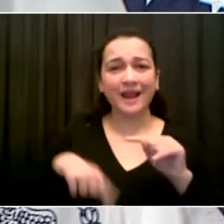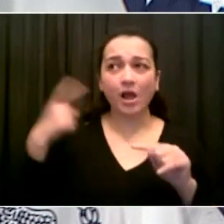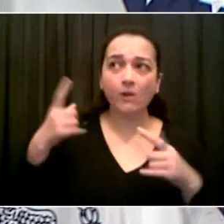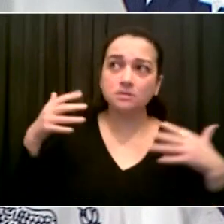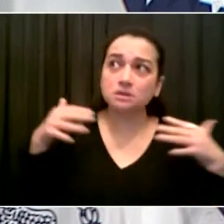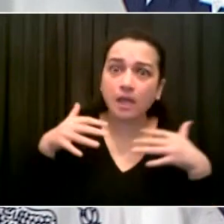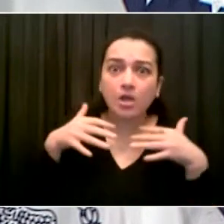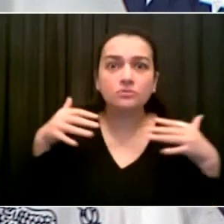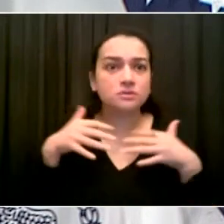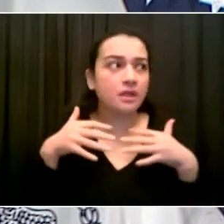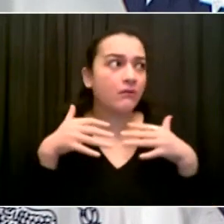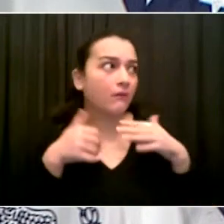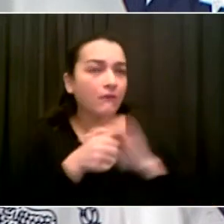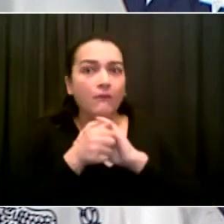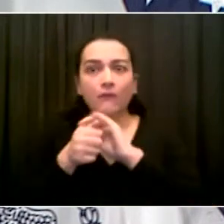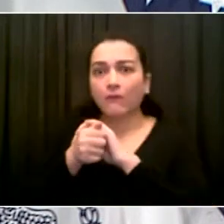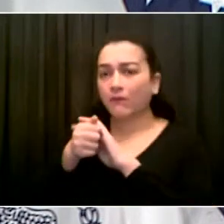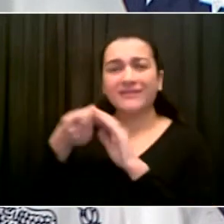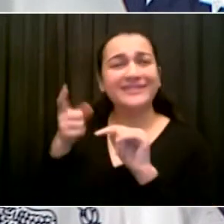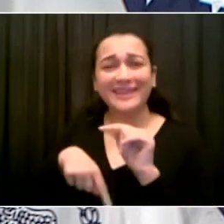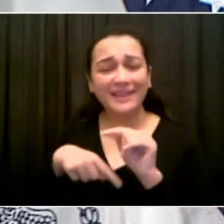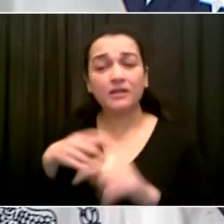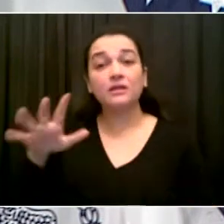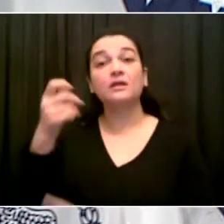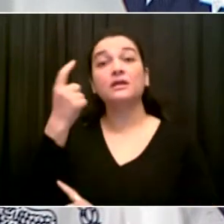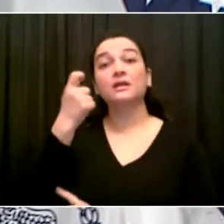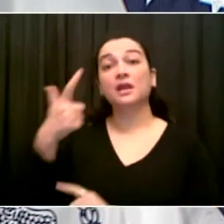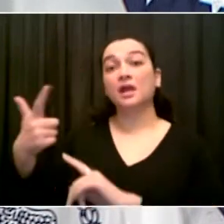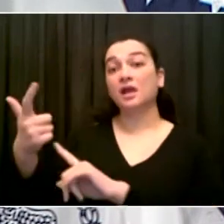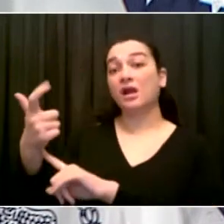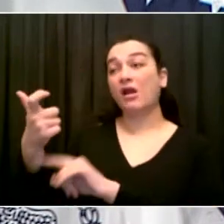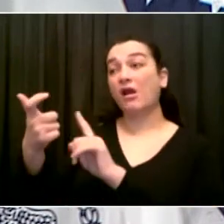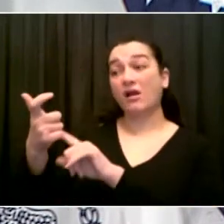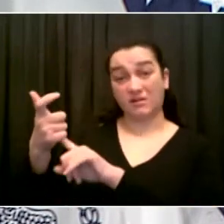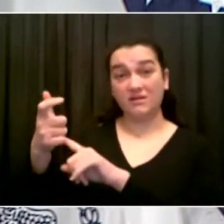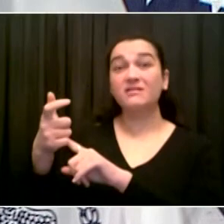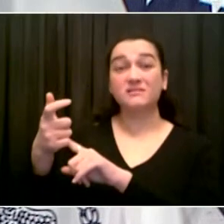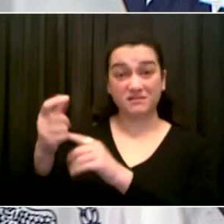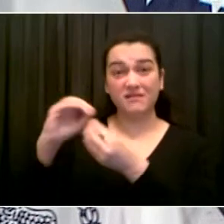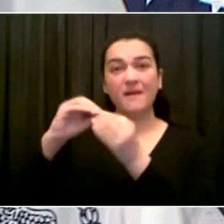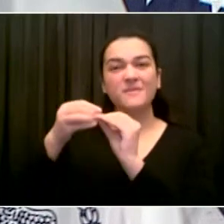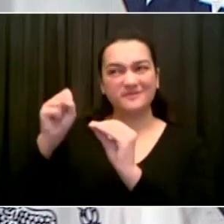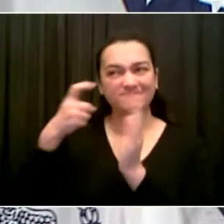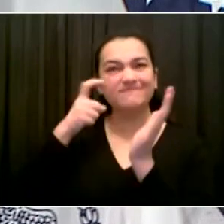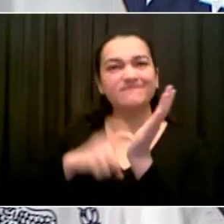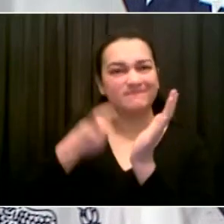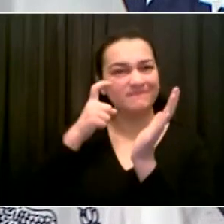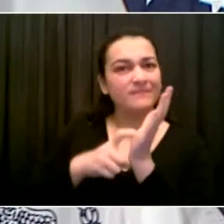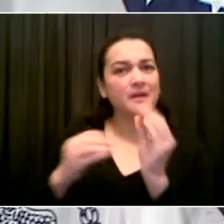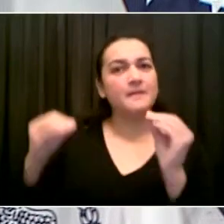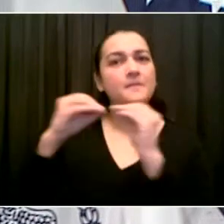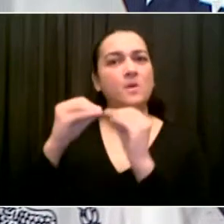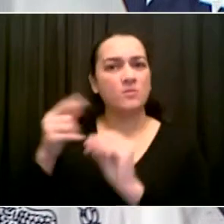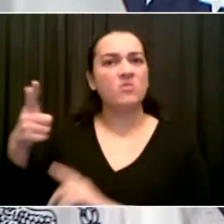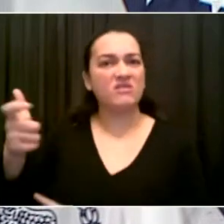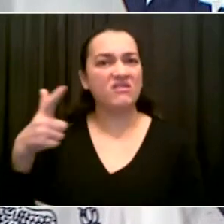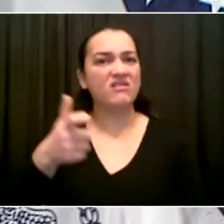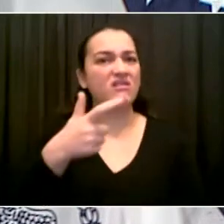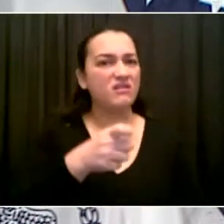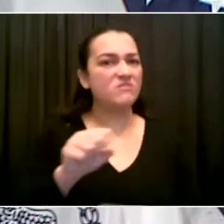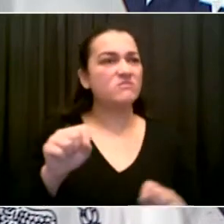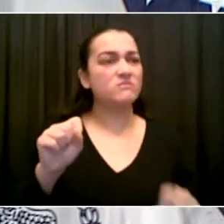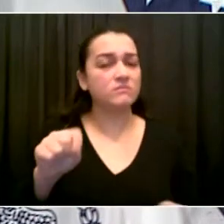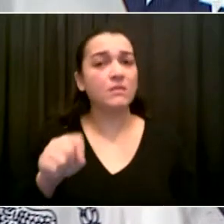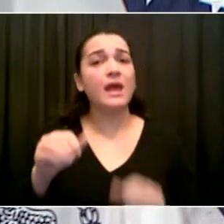being addressed by more gun arrests, by deeper work with communities, more use of and more support for the Cure Violence movement